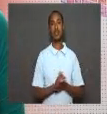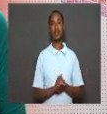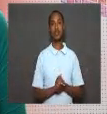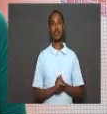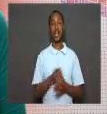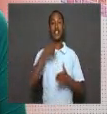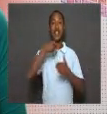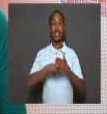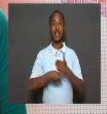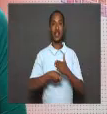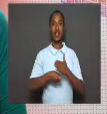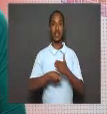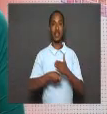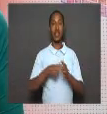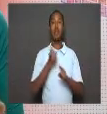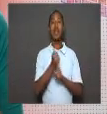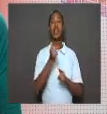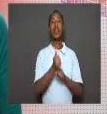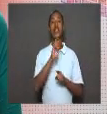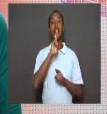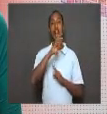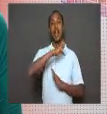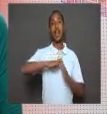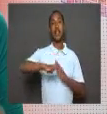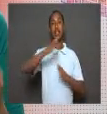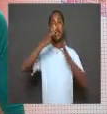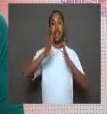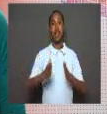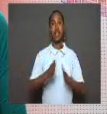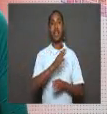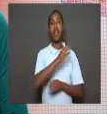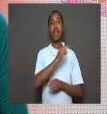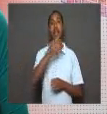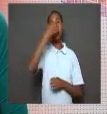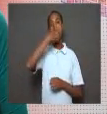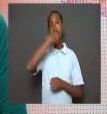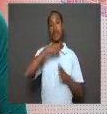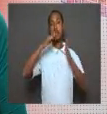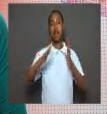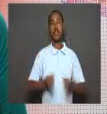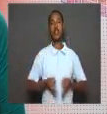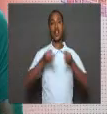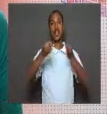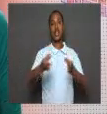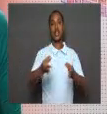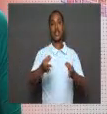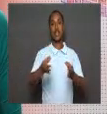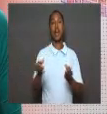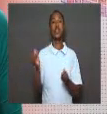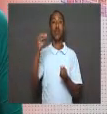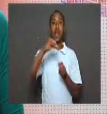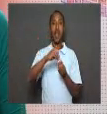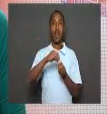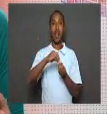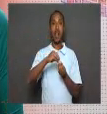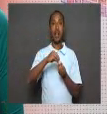As a result, metals are electrically and thermally conductive, as well